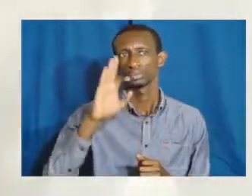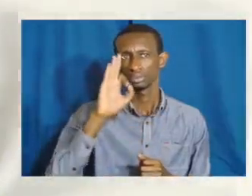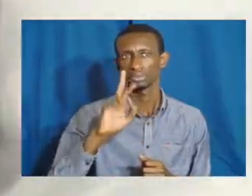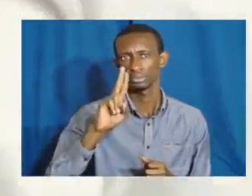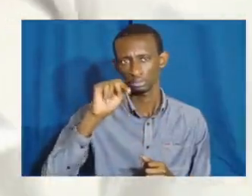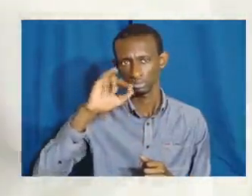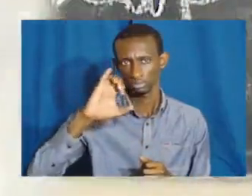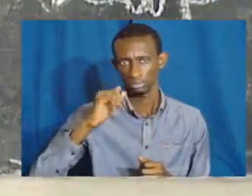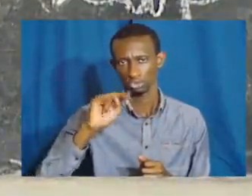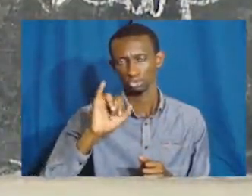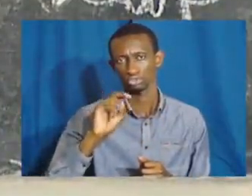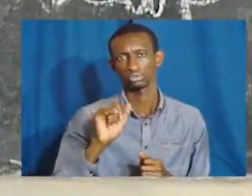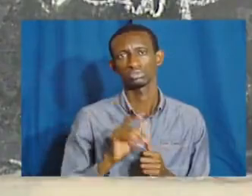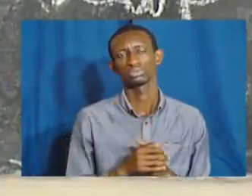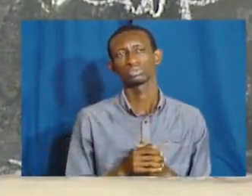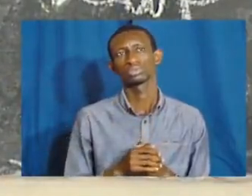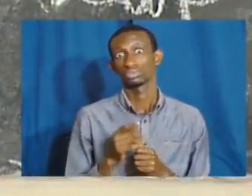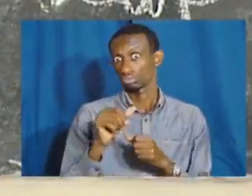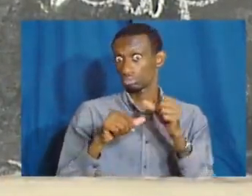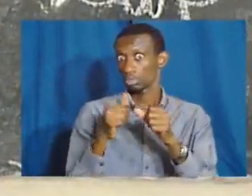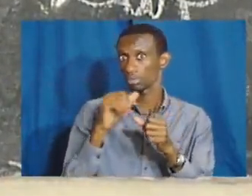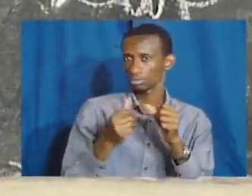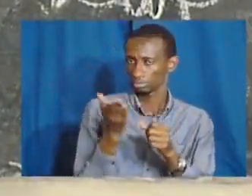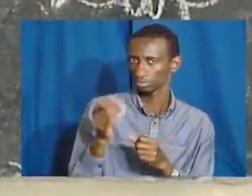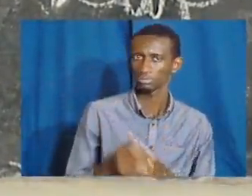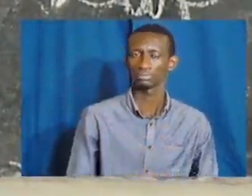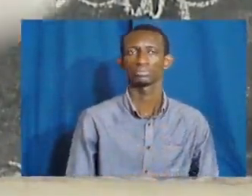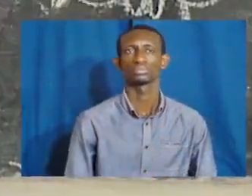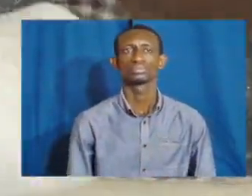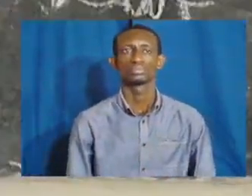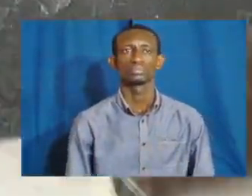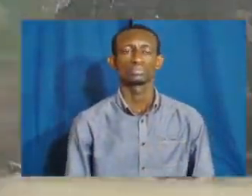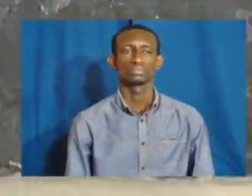isomerism that we are supposed to talk about. And